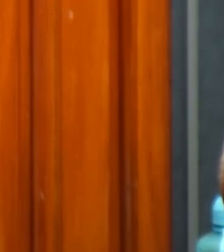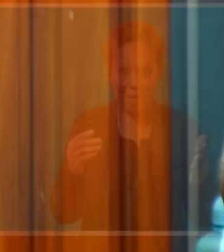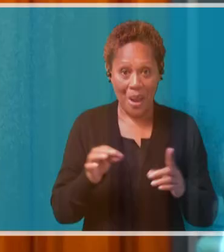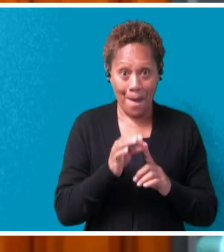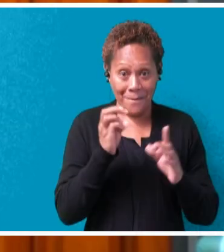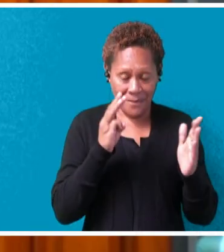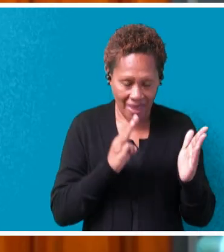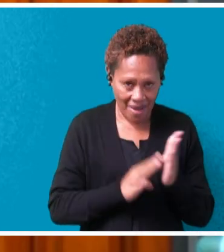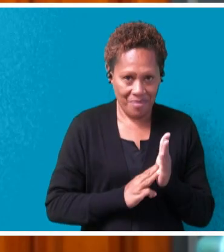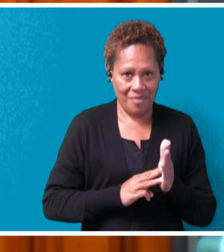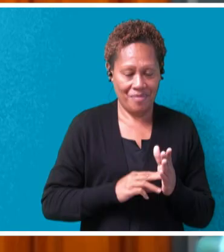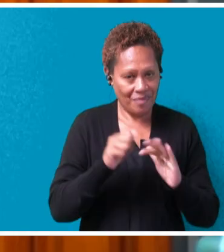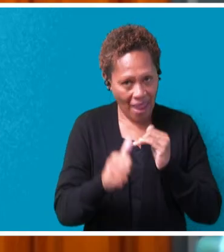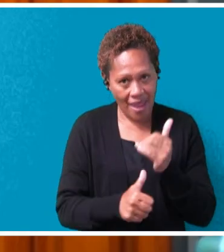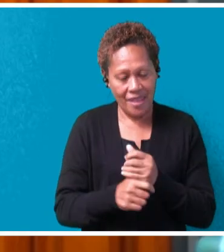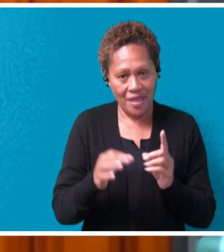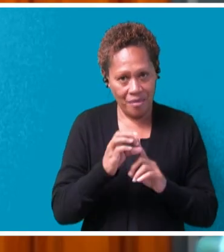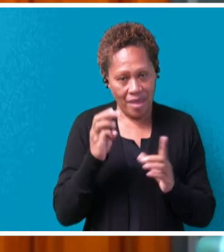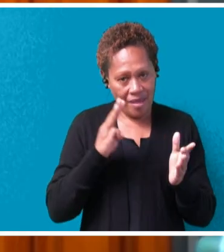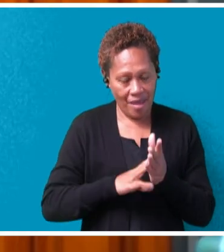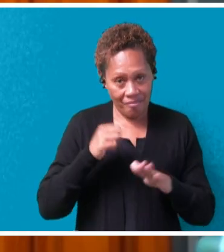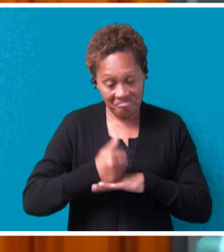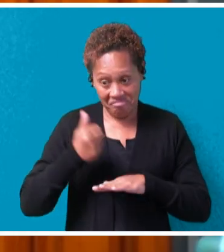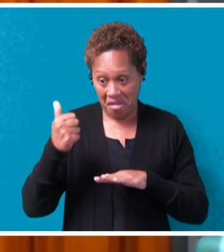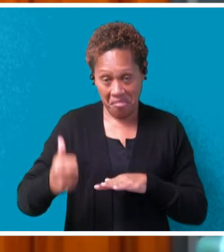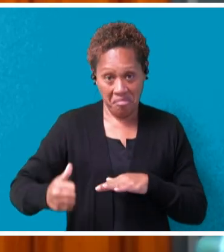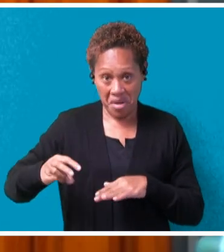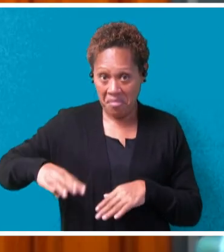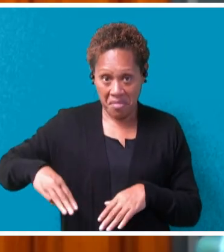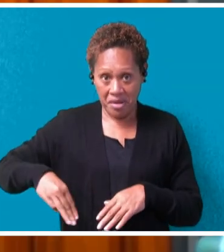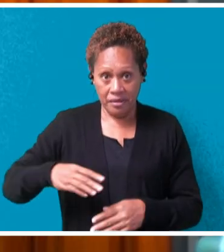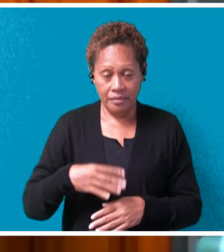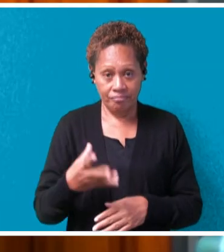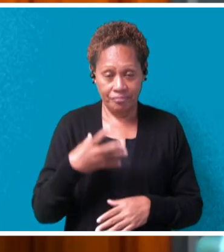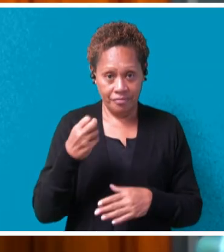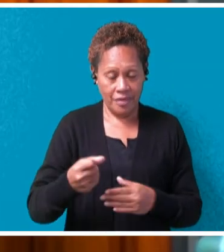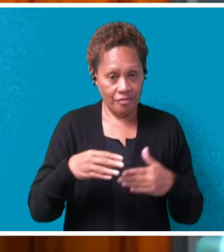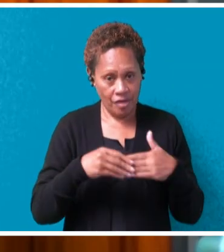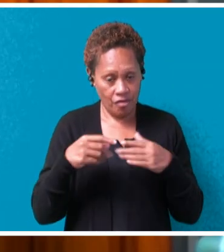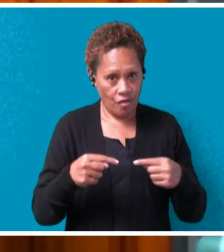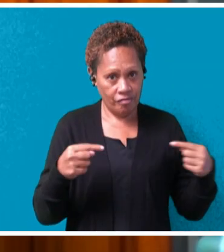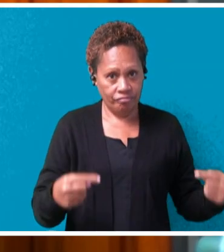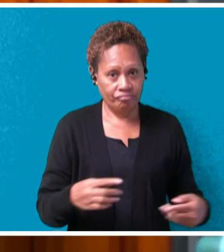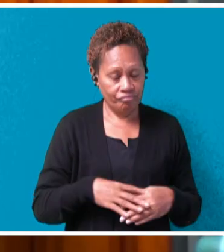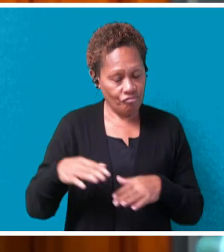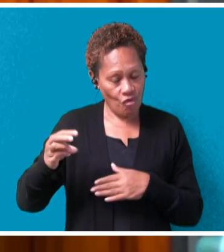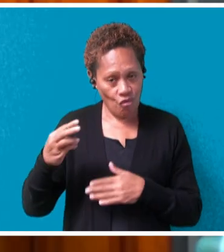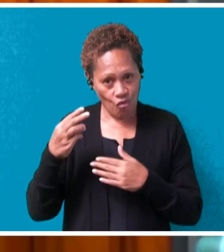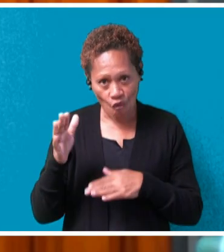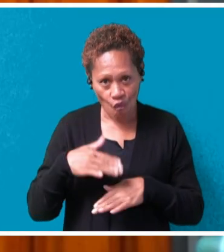Honourable Deputy Prime Minister, Cabinet Ministers and Assistant Ministers, Honourable Leader of the Opposition, Honourable Members of